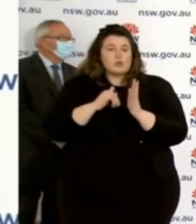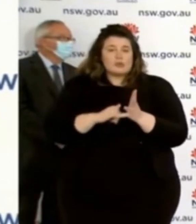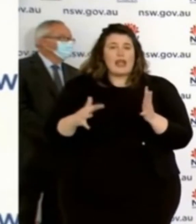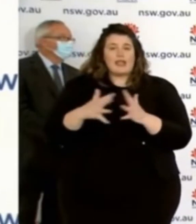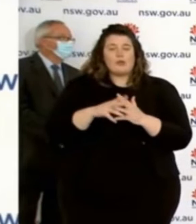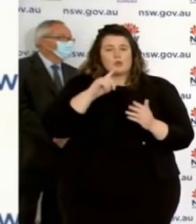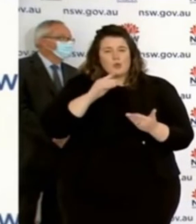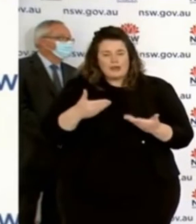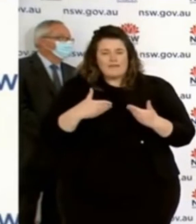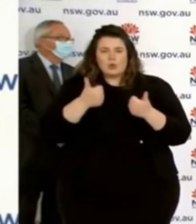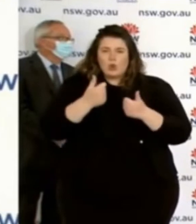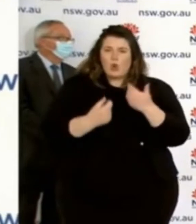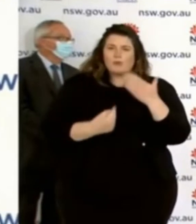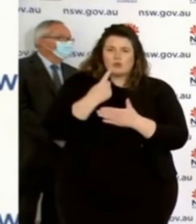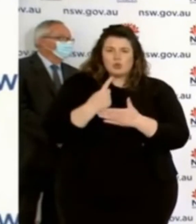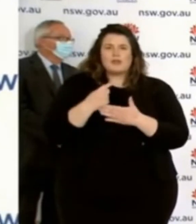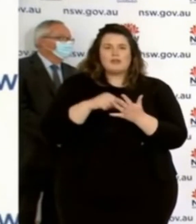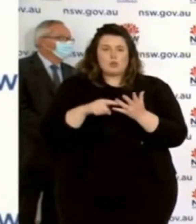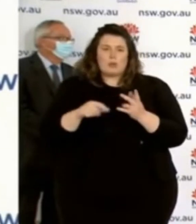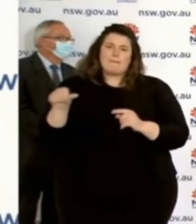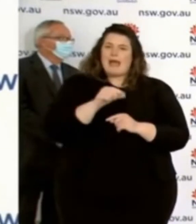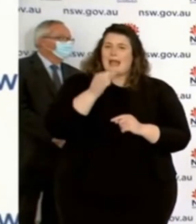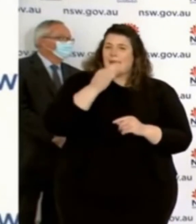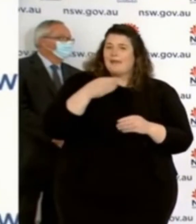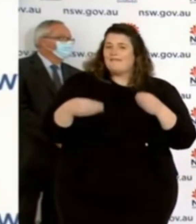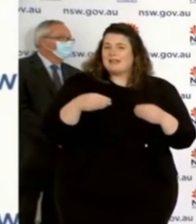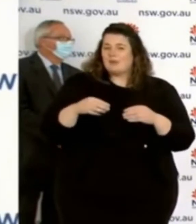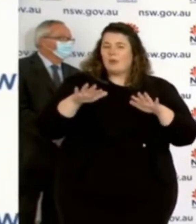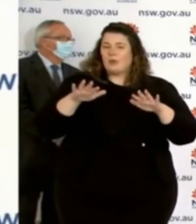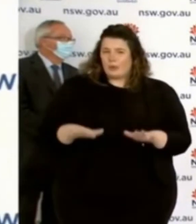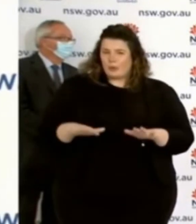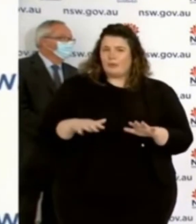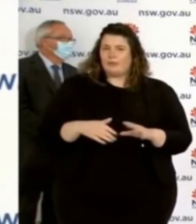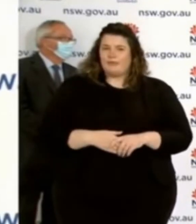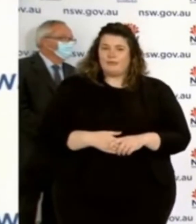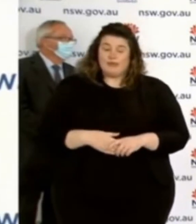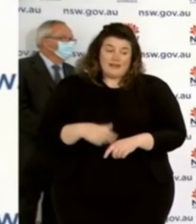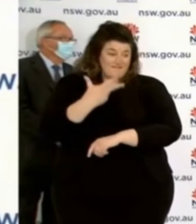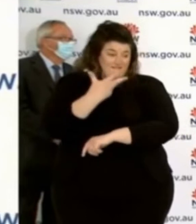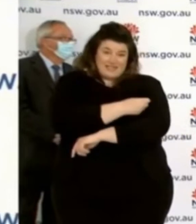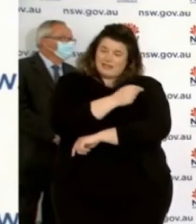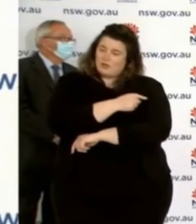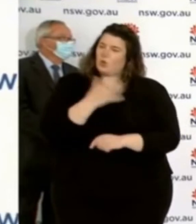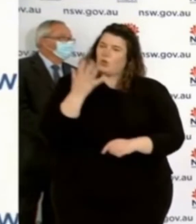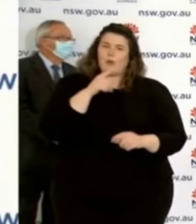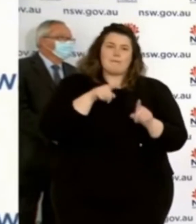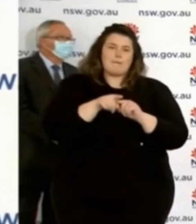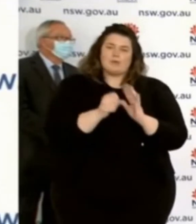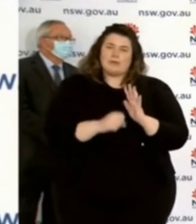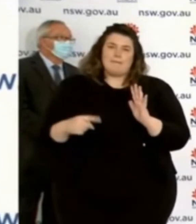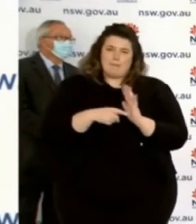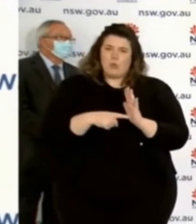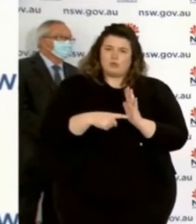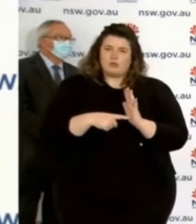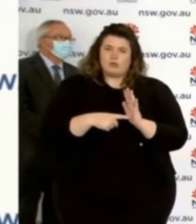Wales will give us an ability to get back to a level of normal. Getting vaccinated is still the key. Being vaccinated is the key for the long-term